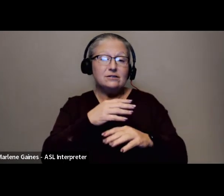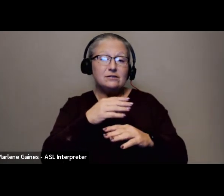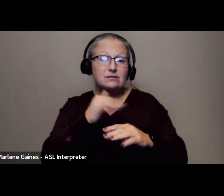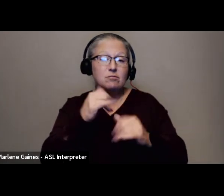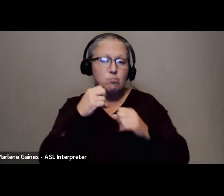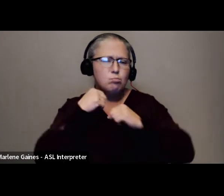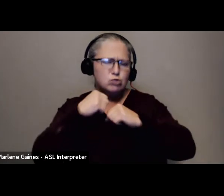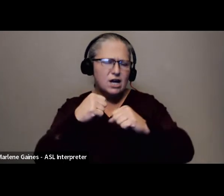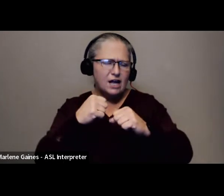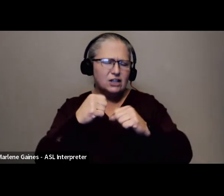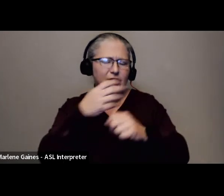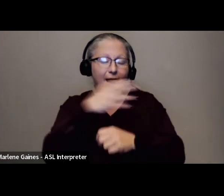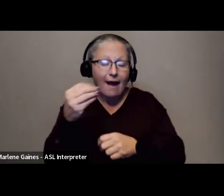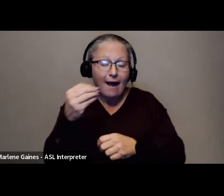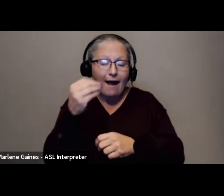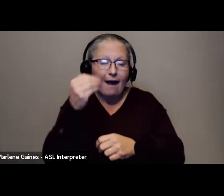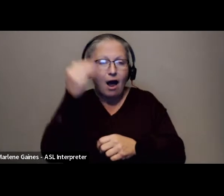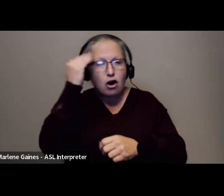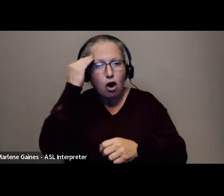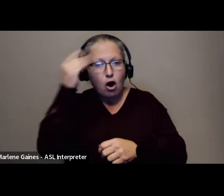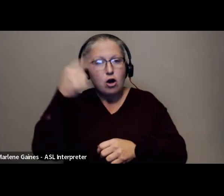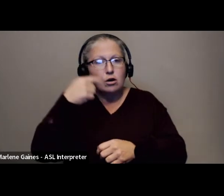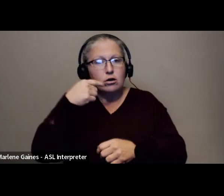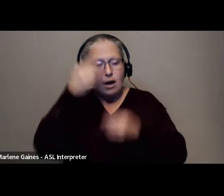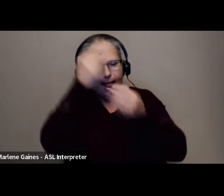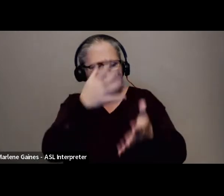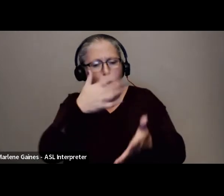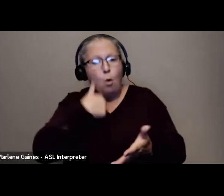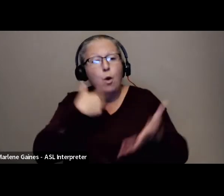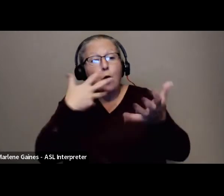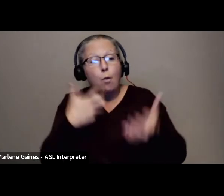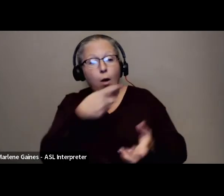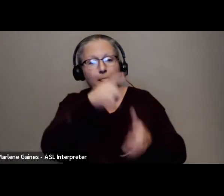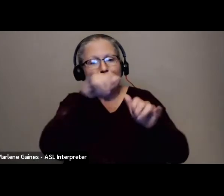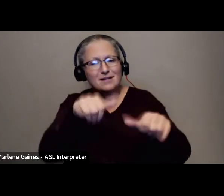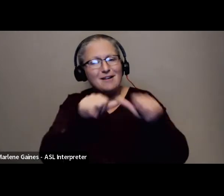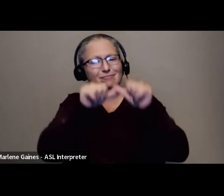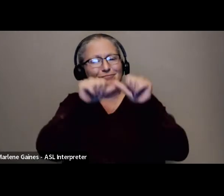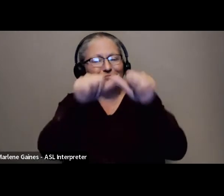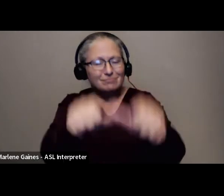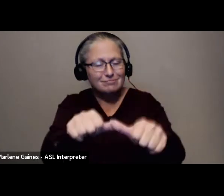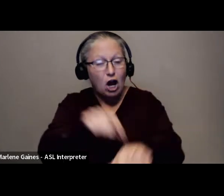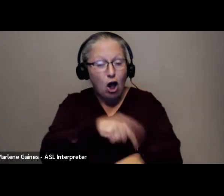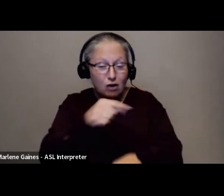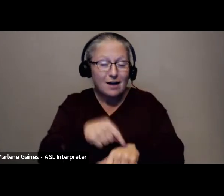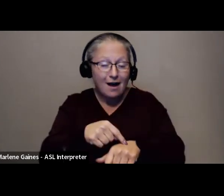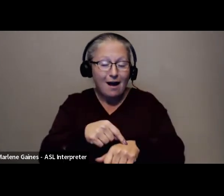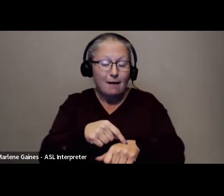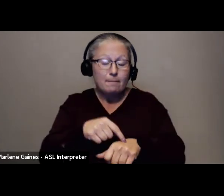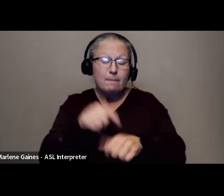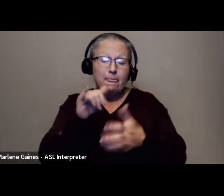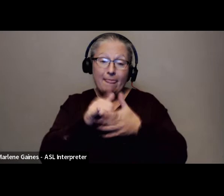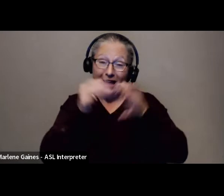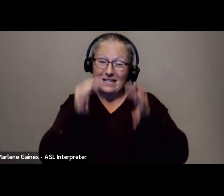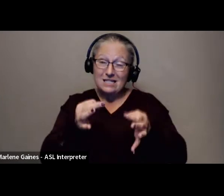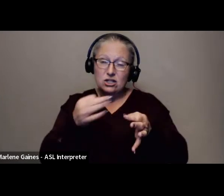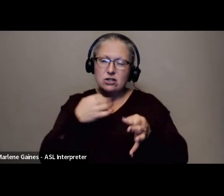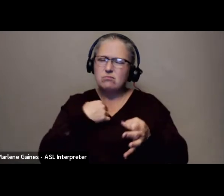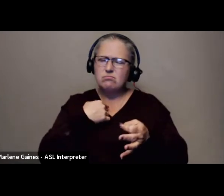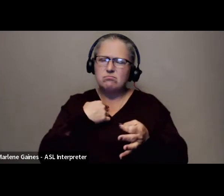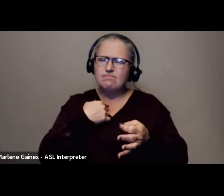acknowledges that we want them here for a very long time. And it's a decision that I ask